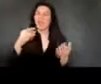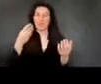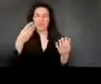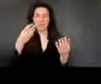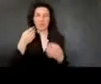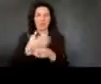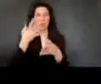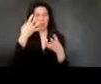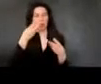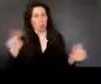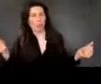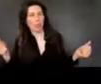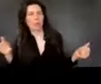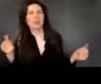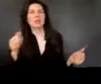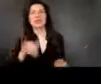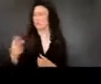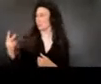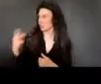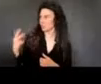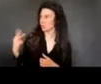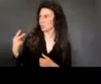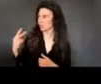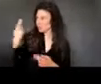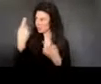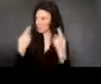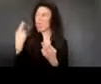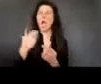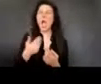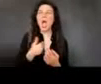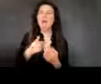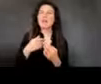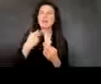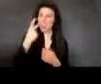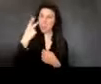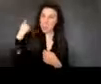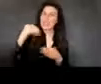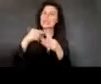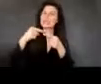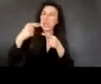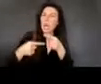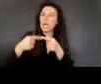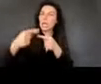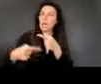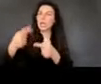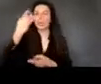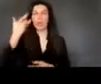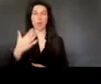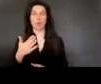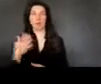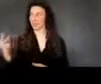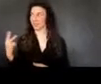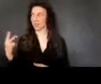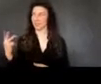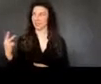us to this idea of cyclical layers, because we our own memories, our generation's memories, as CSM minds,